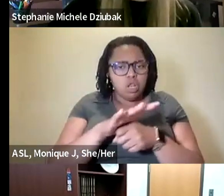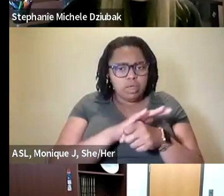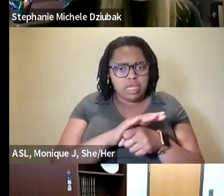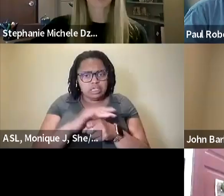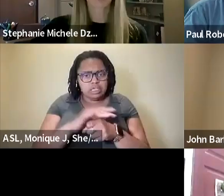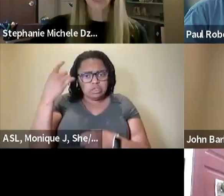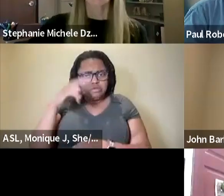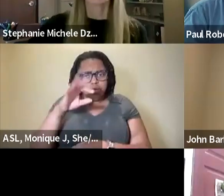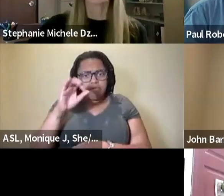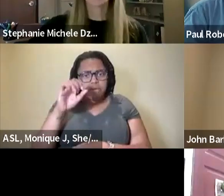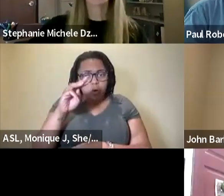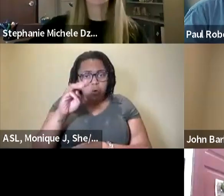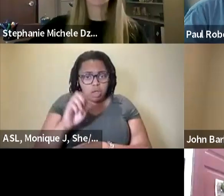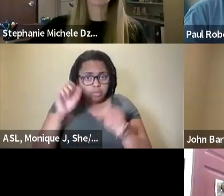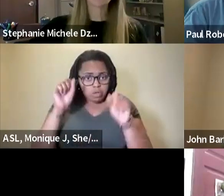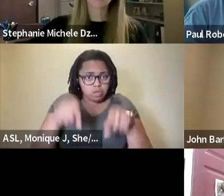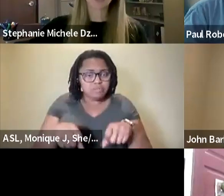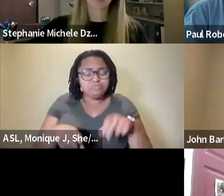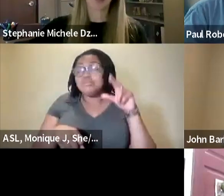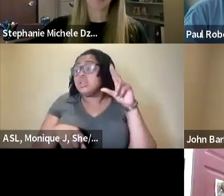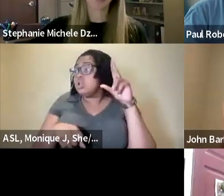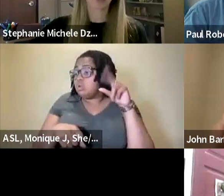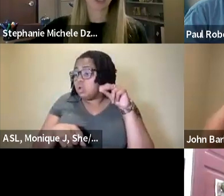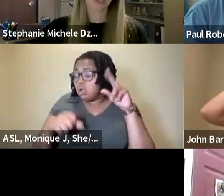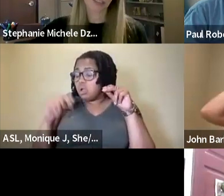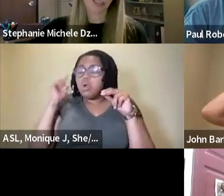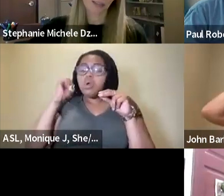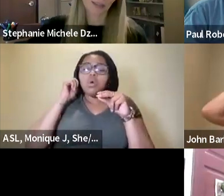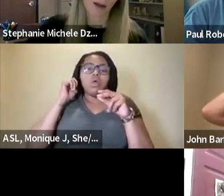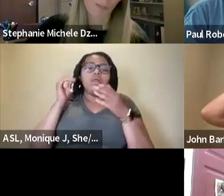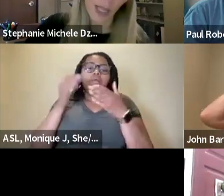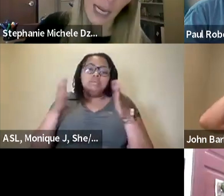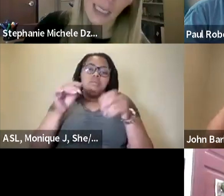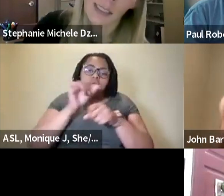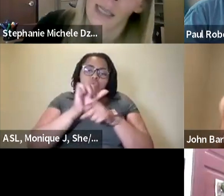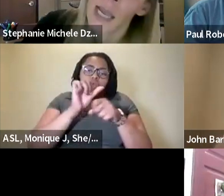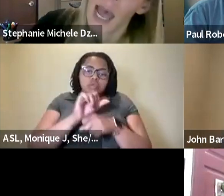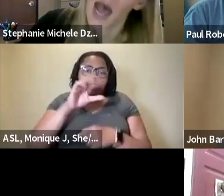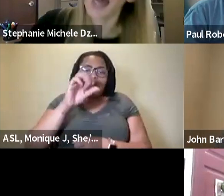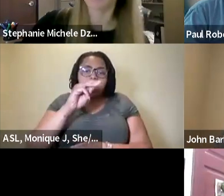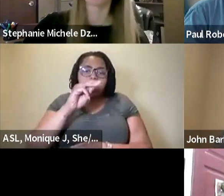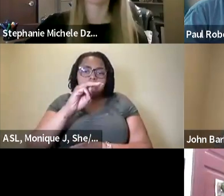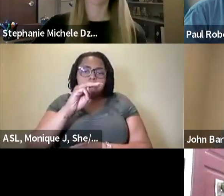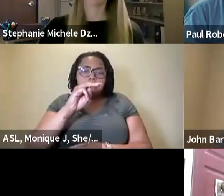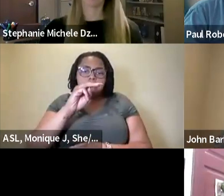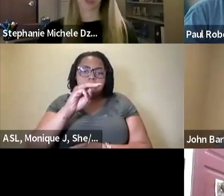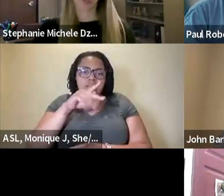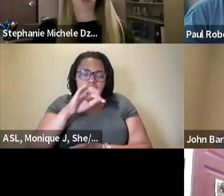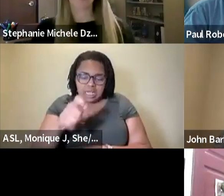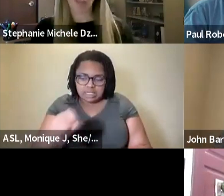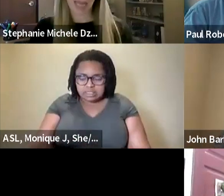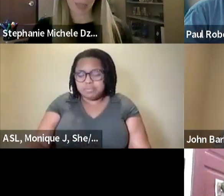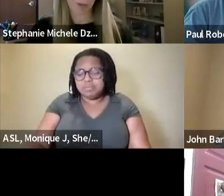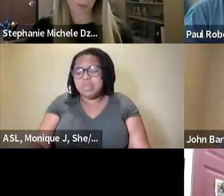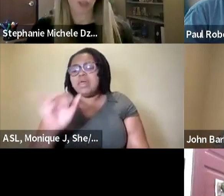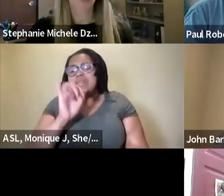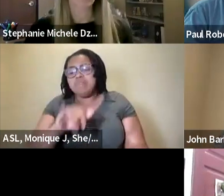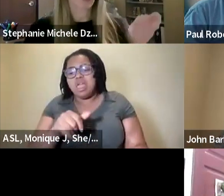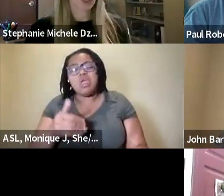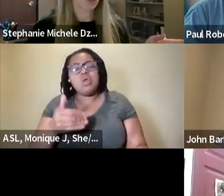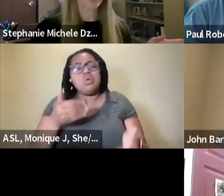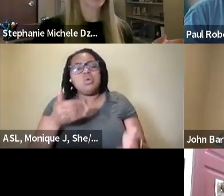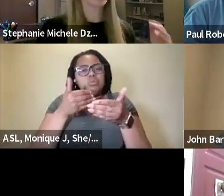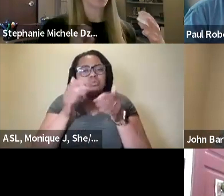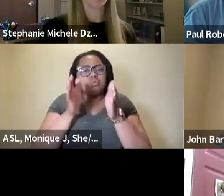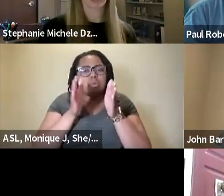forum? No, it was at Public Works Complex. The little room that we've met in before